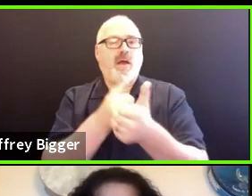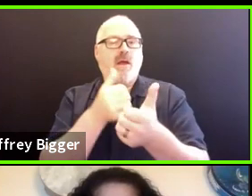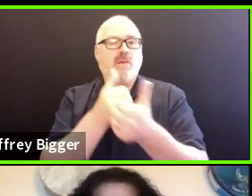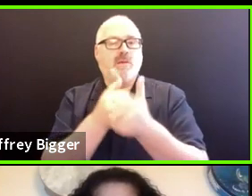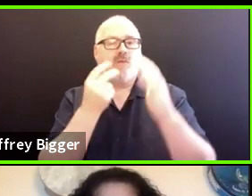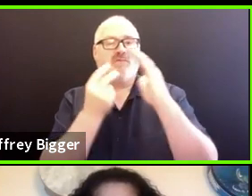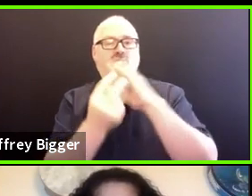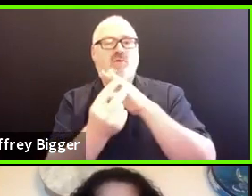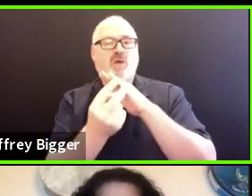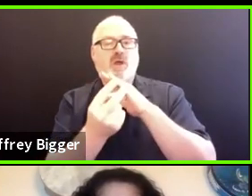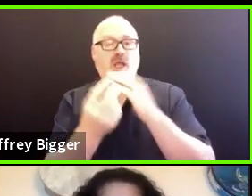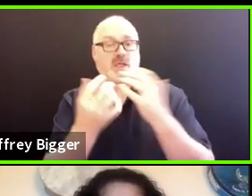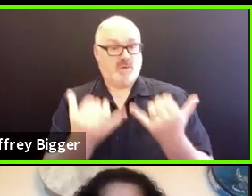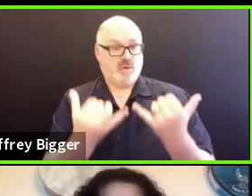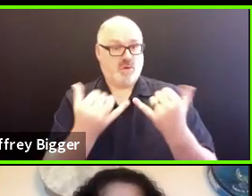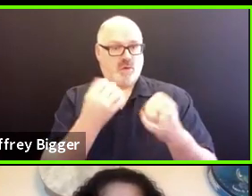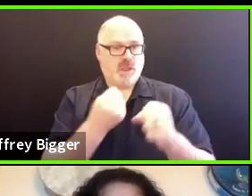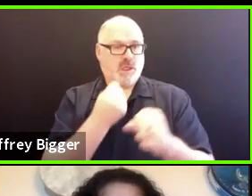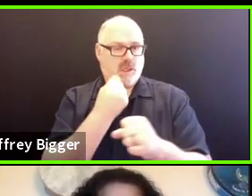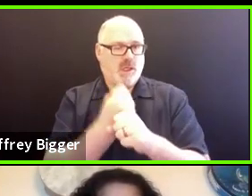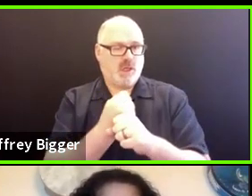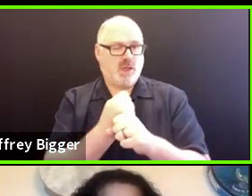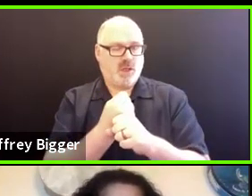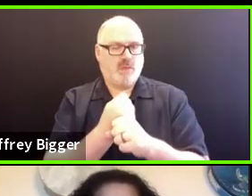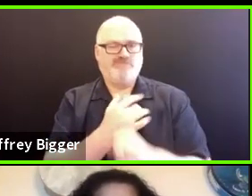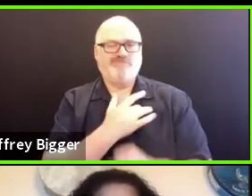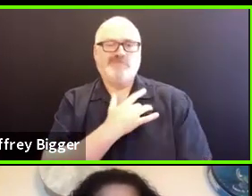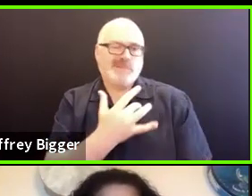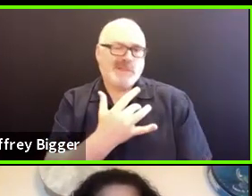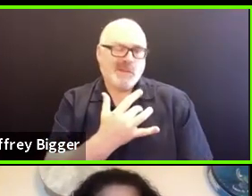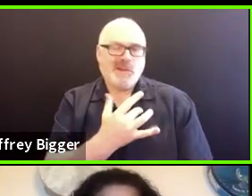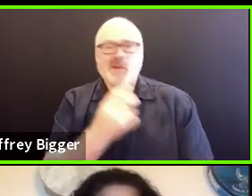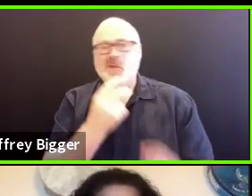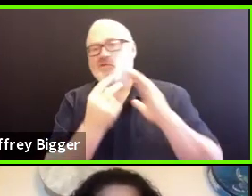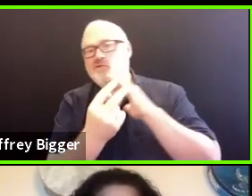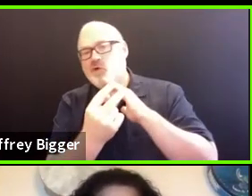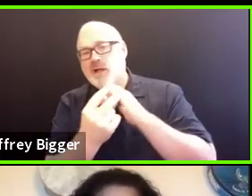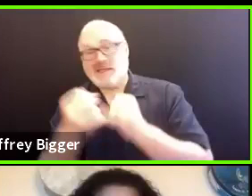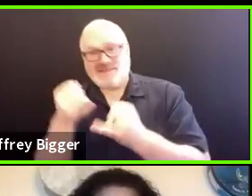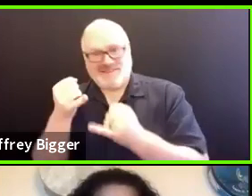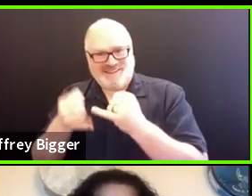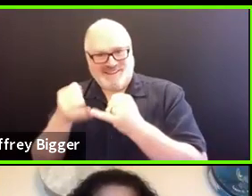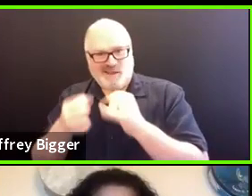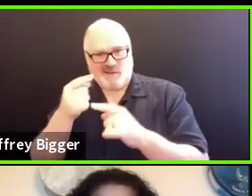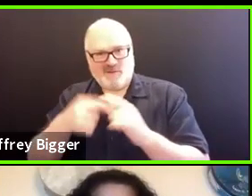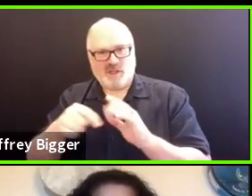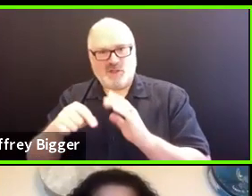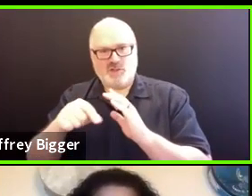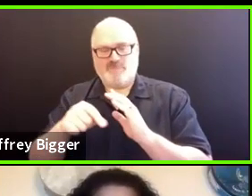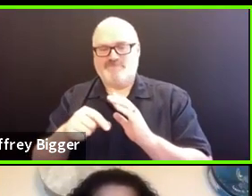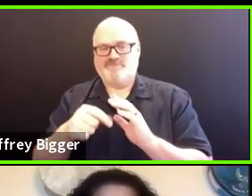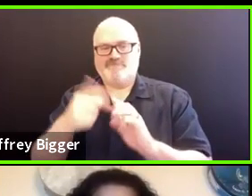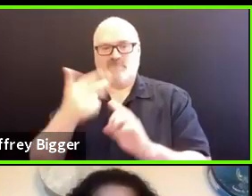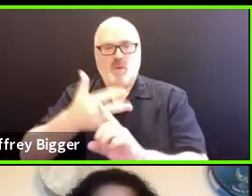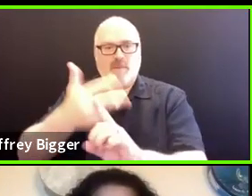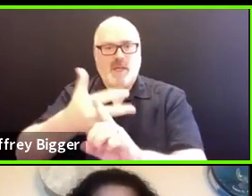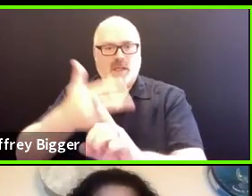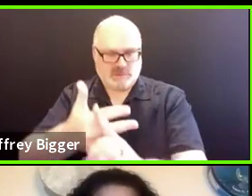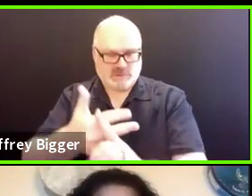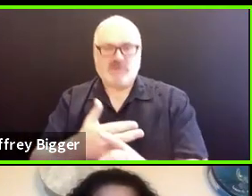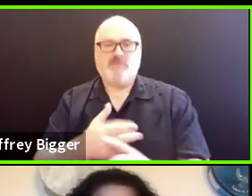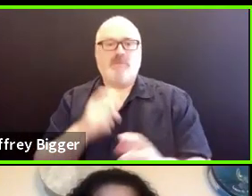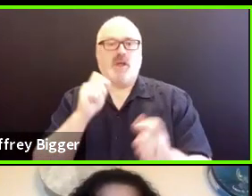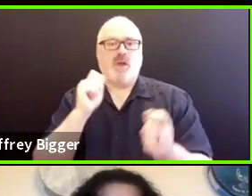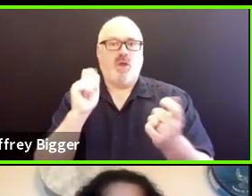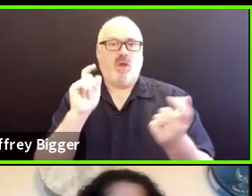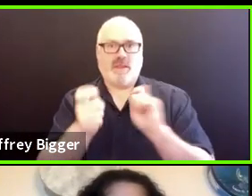forecast for the current year. This is, typically we do forecasts at the end of each quarter. Given all of the changes taking place here,